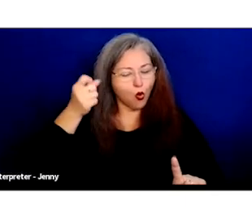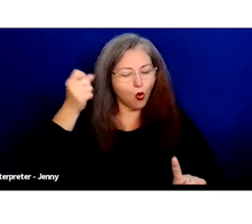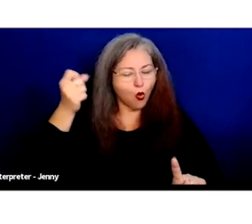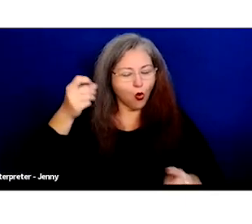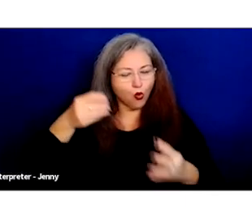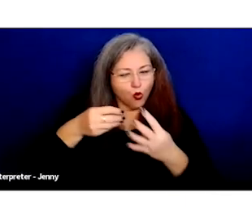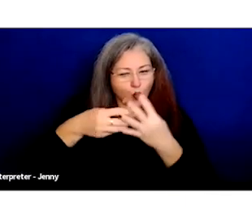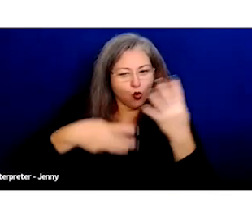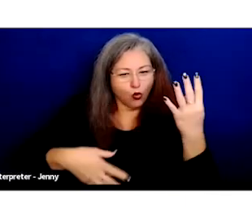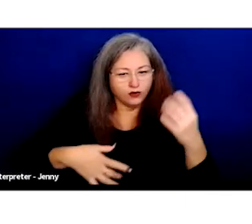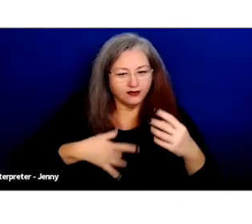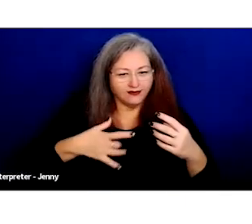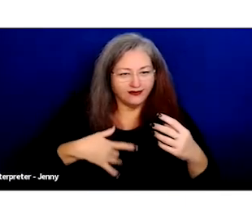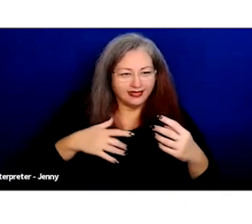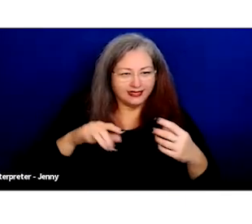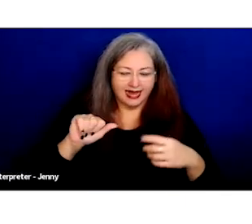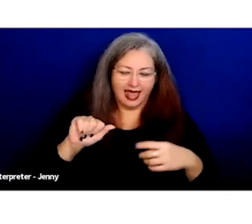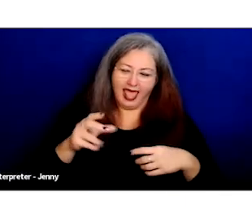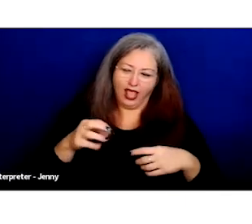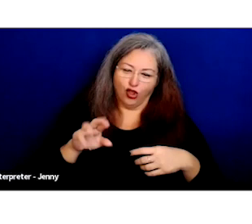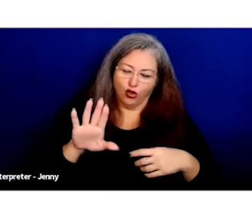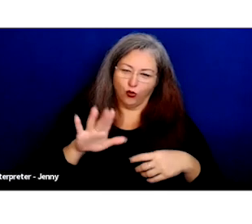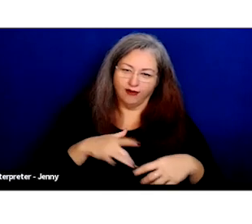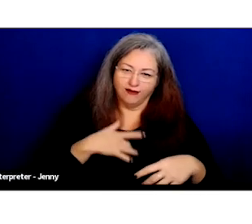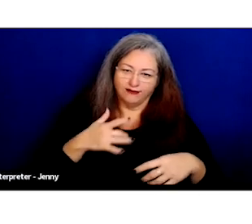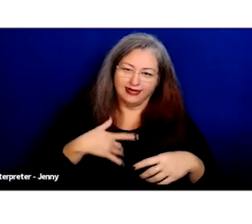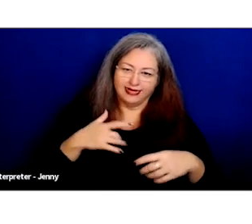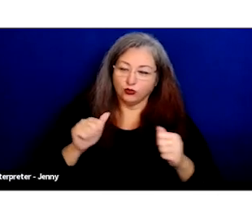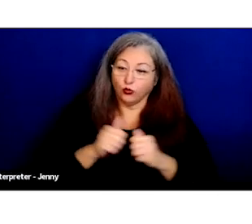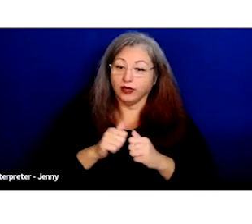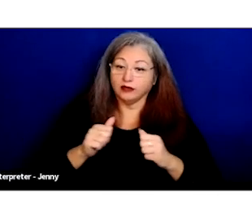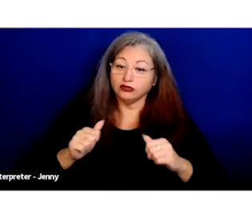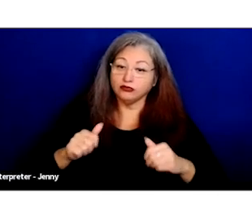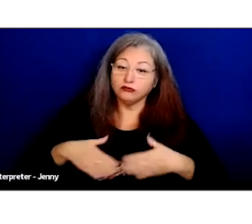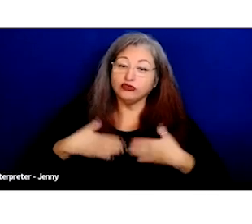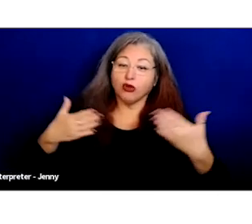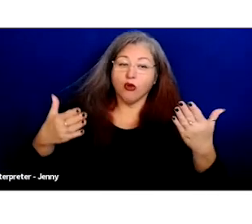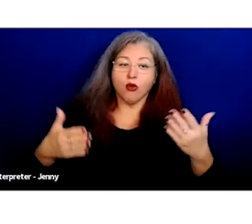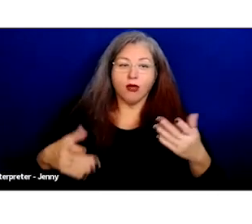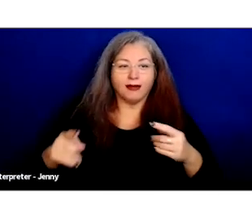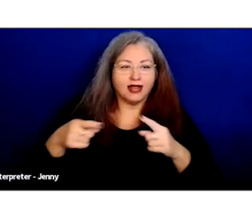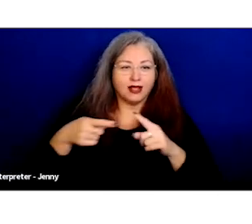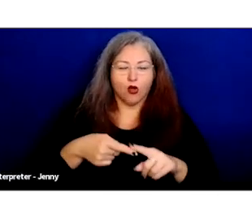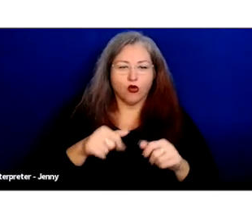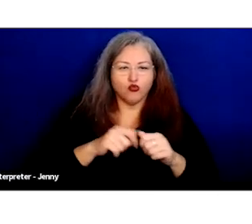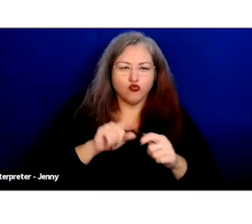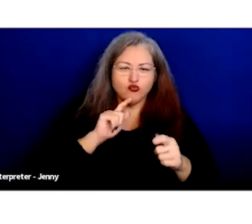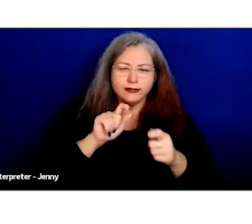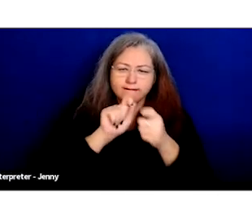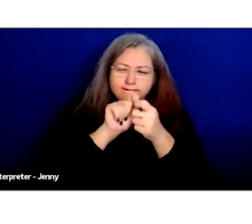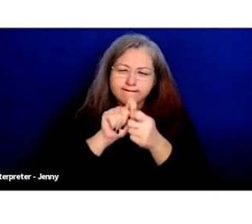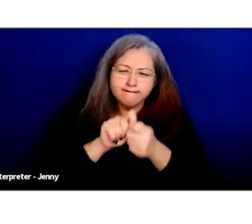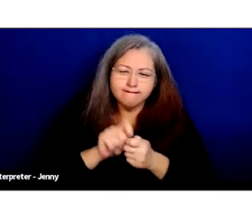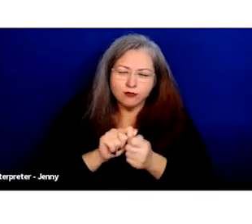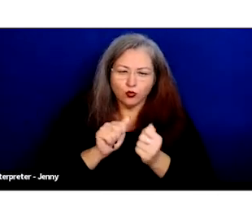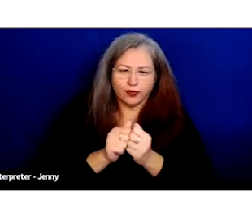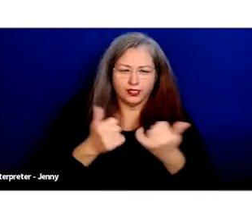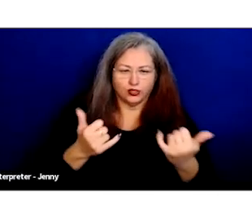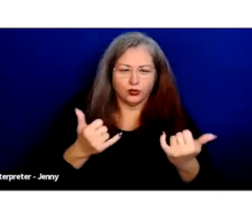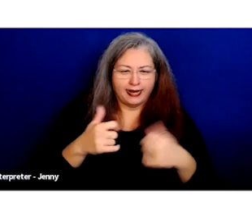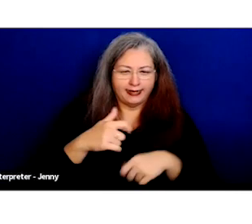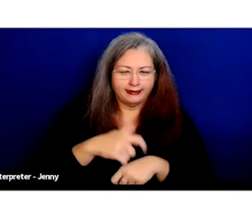freedom feelings and anchor those freedom feelings in joy. And let's really get to the nuts and bolts of our time together here